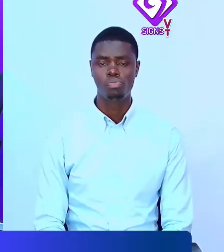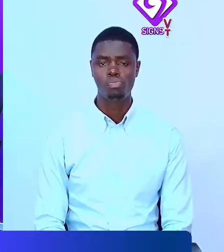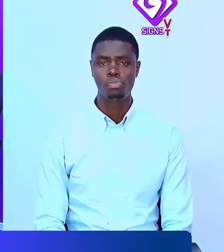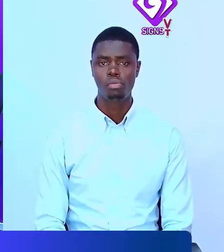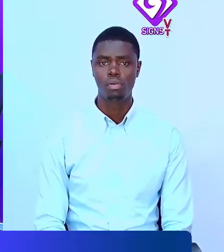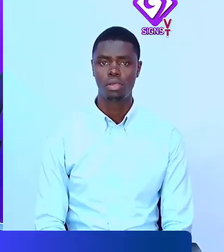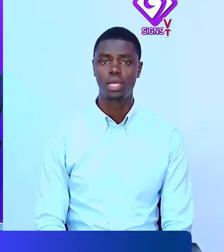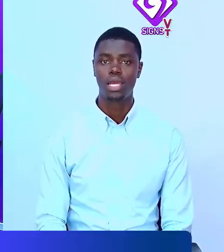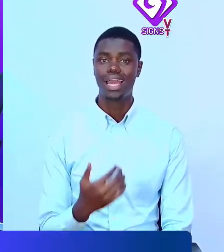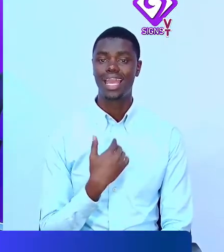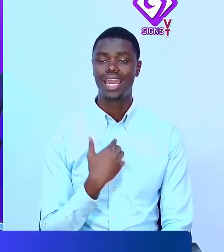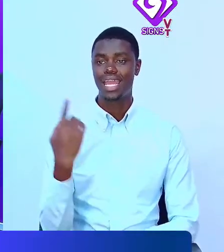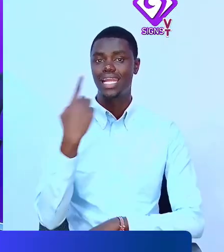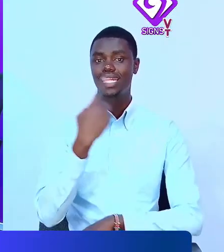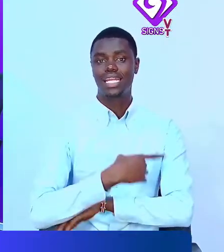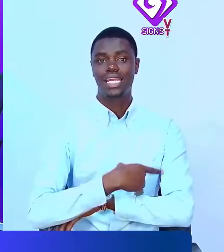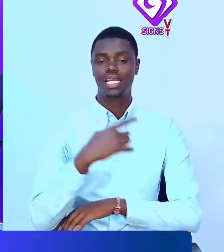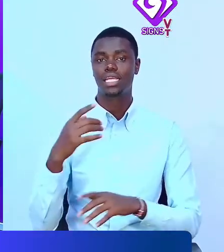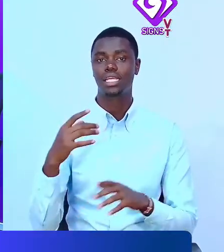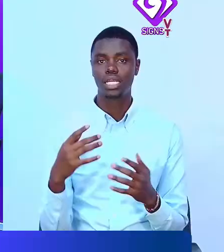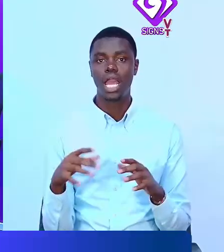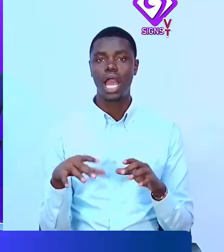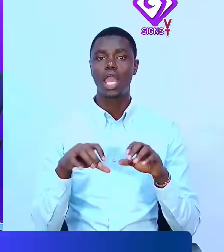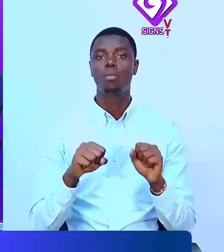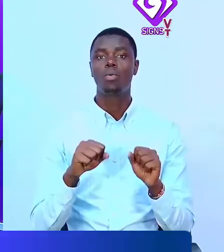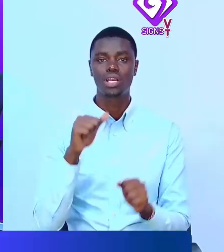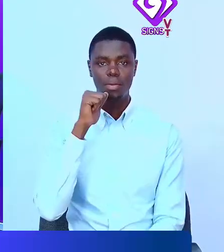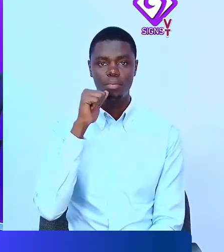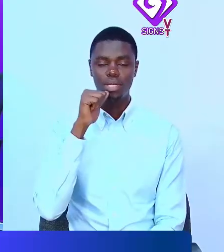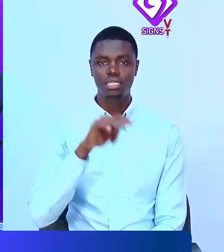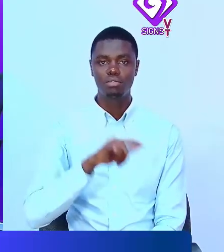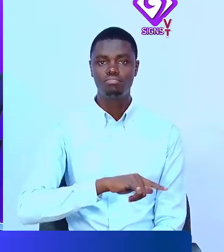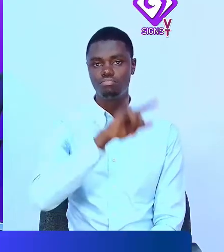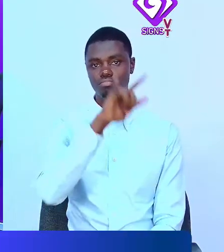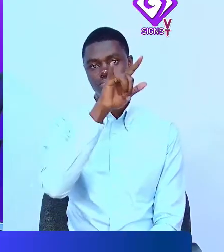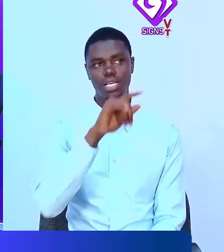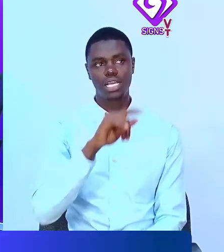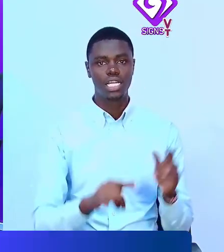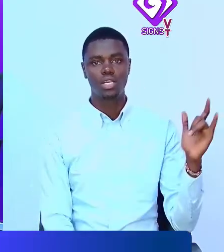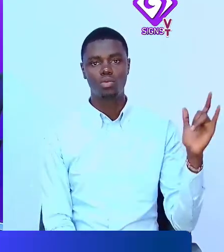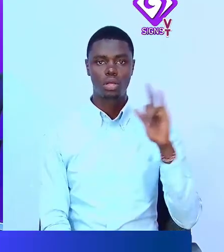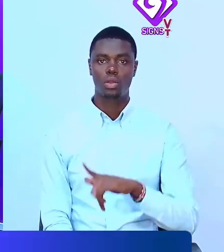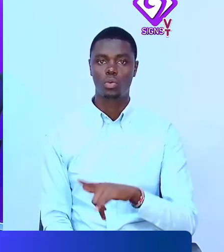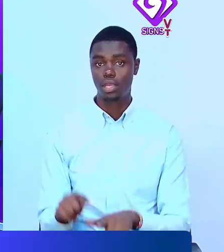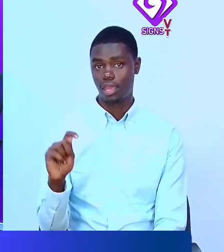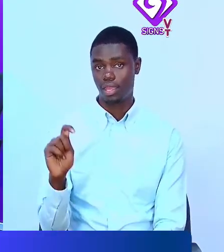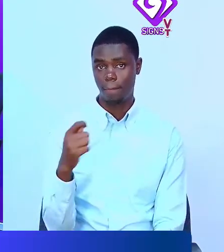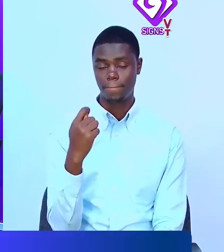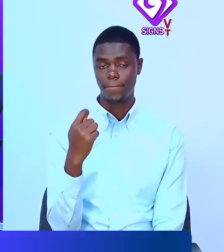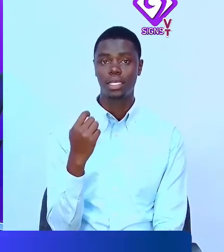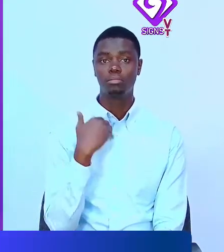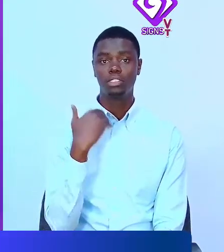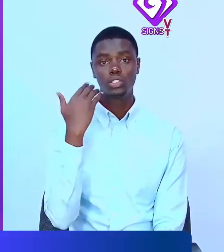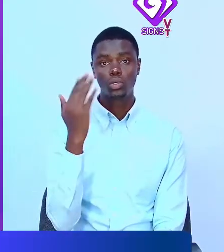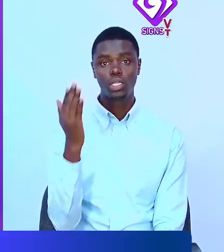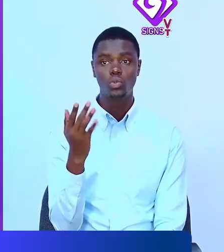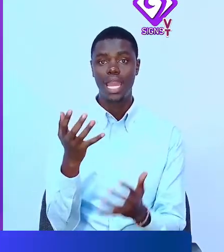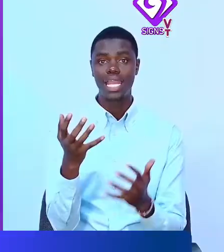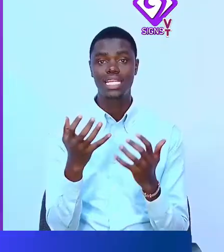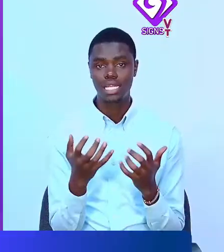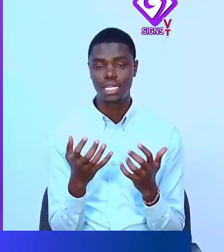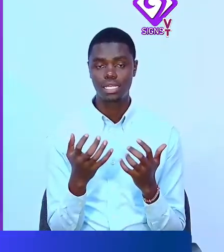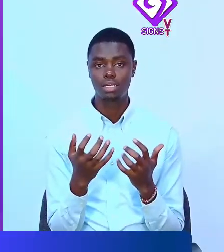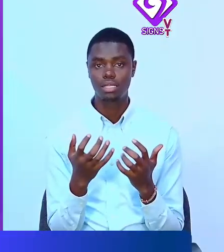day I booked British Airways, and I was supposed to come to Kenya. Yeah, I didn't know that I needed